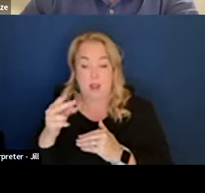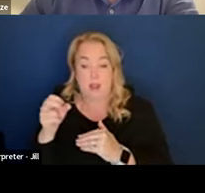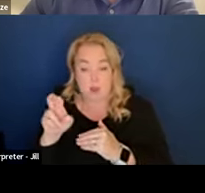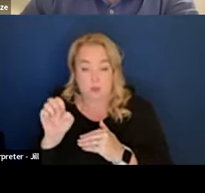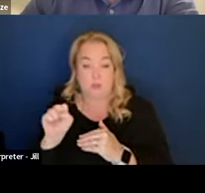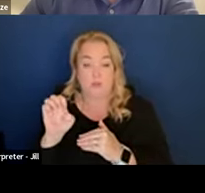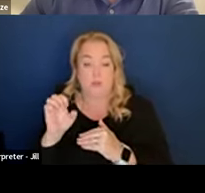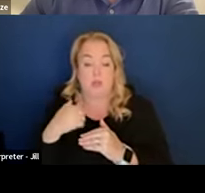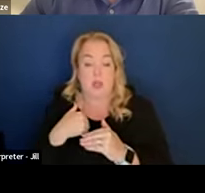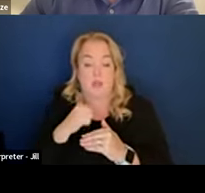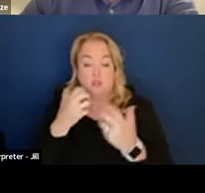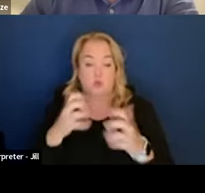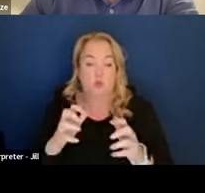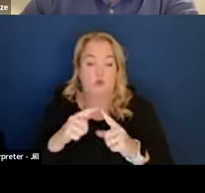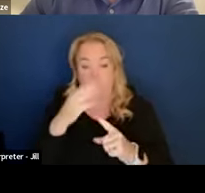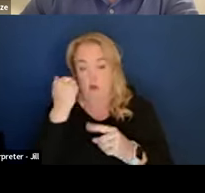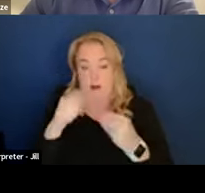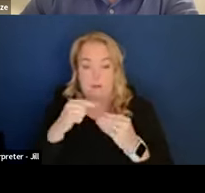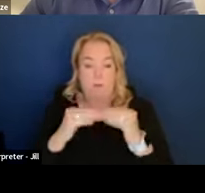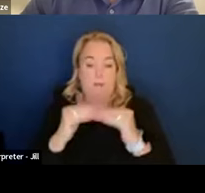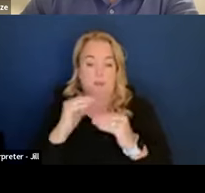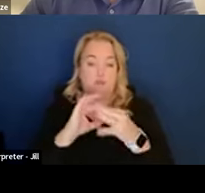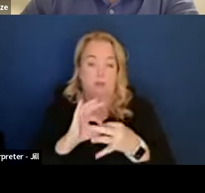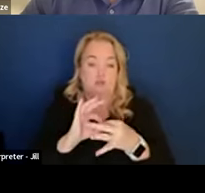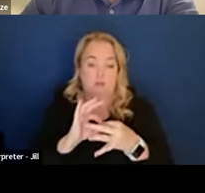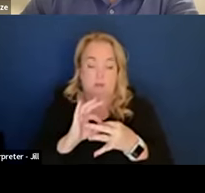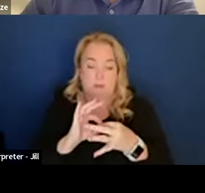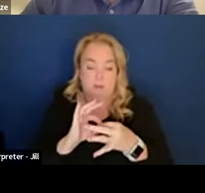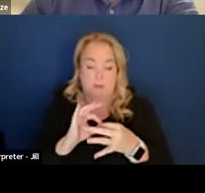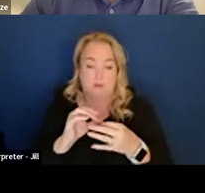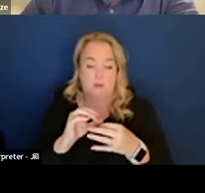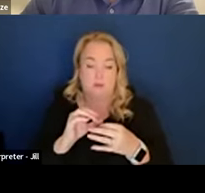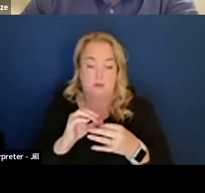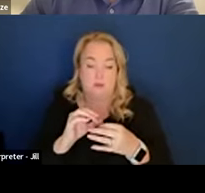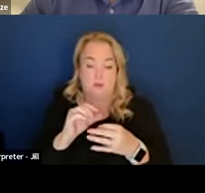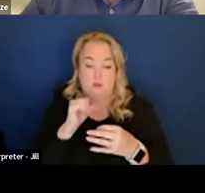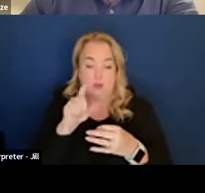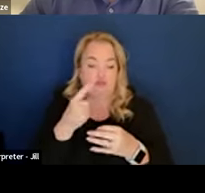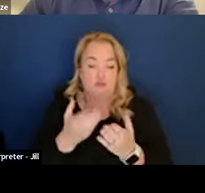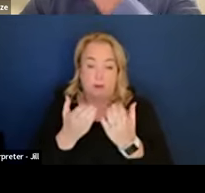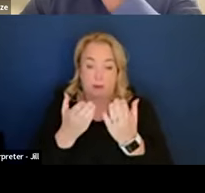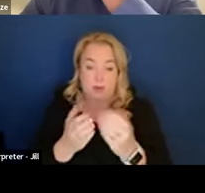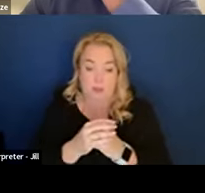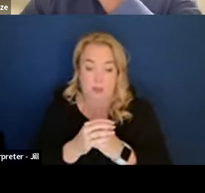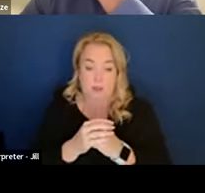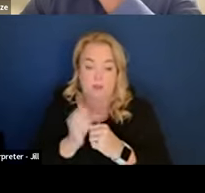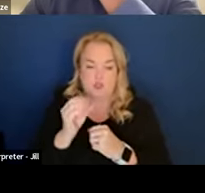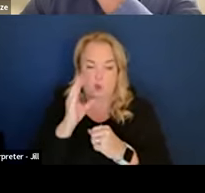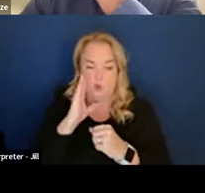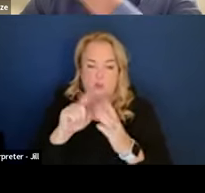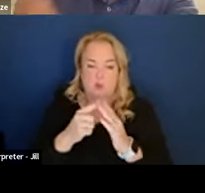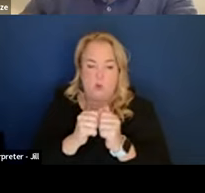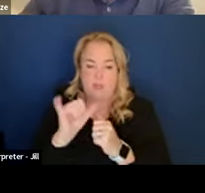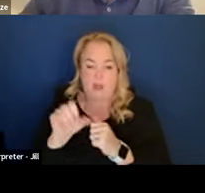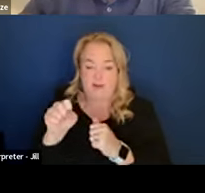important part about building relationships as we go forward versus just kind of putting a recommendation in place. So we'll start with that and then we'll see where we